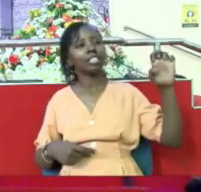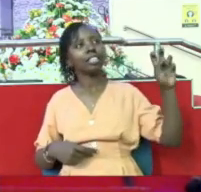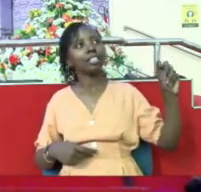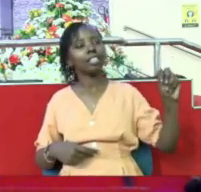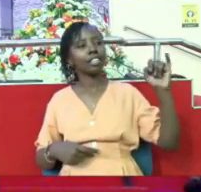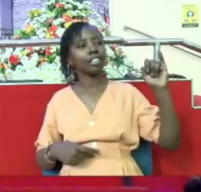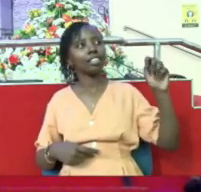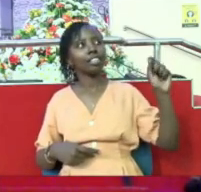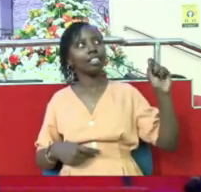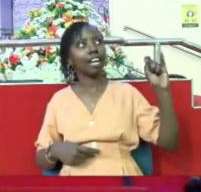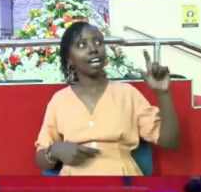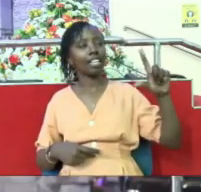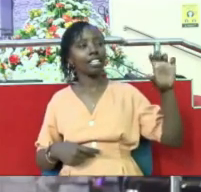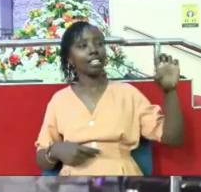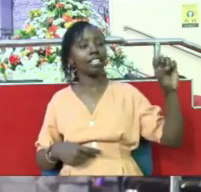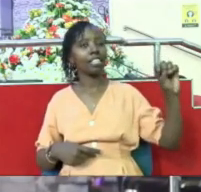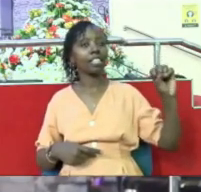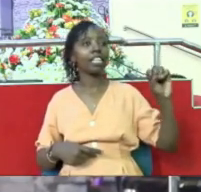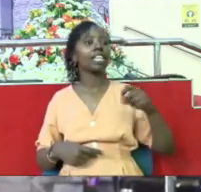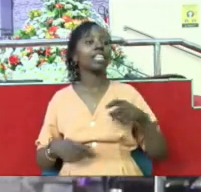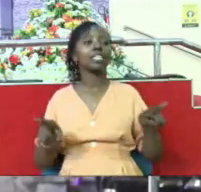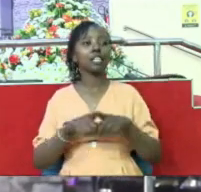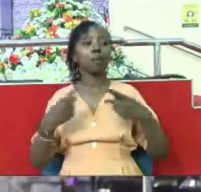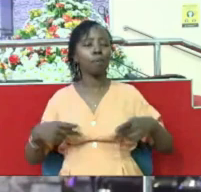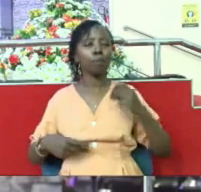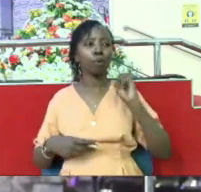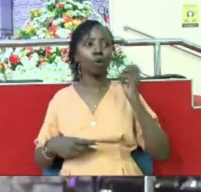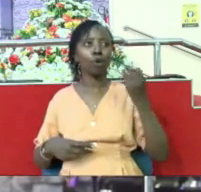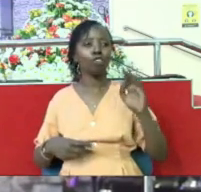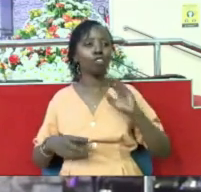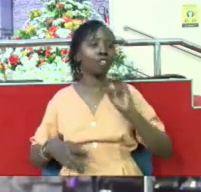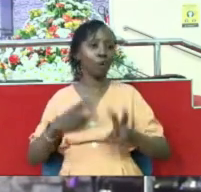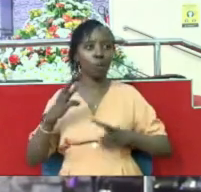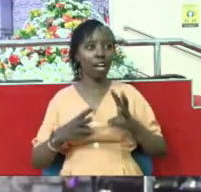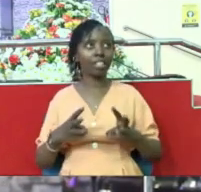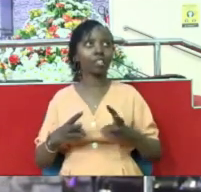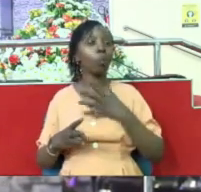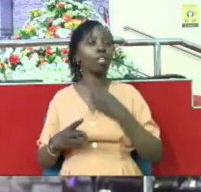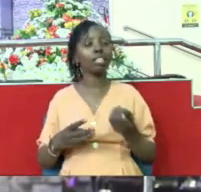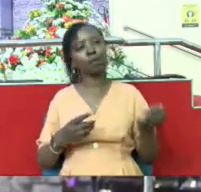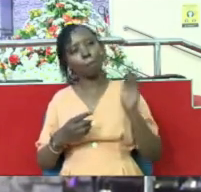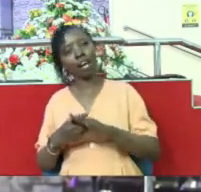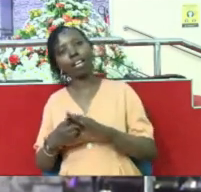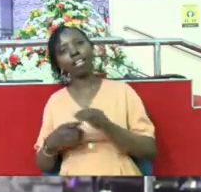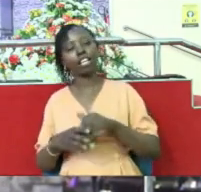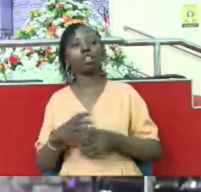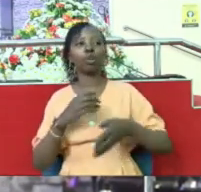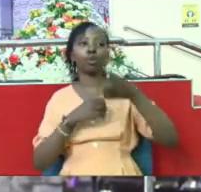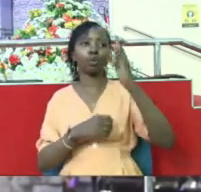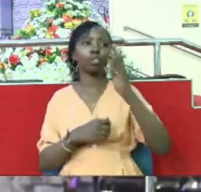Blessed be the name of the Lord. And Paul thinks this would be a powerful thing.